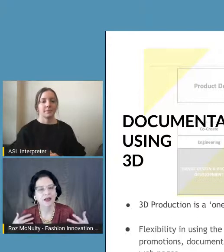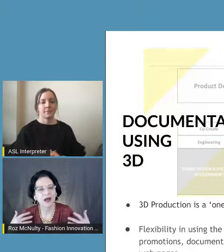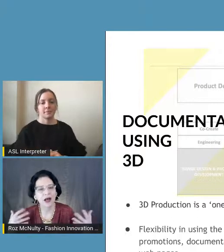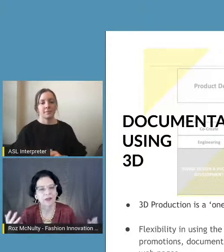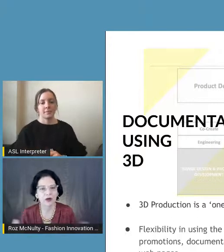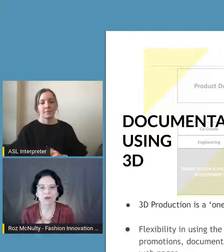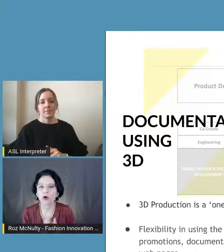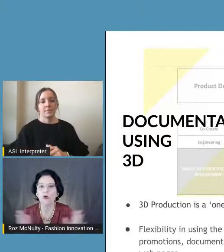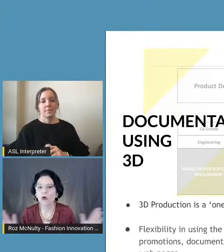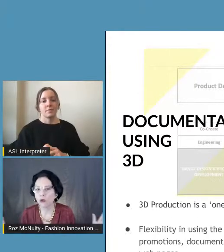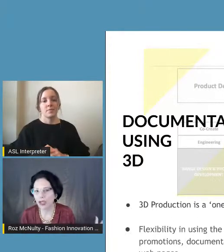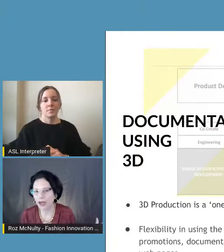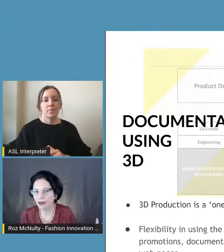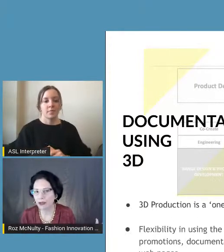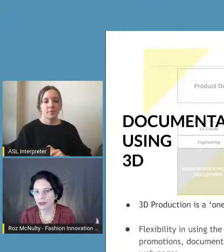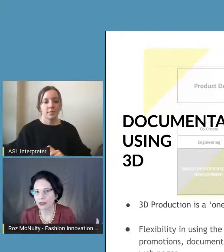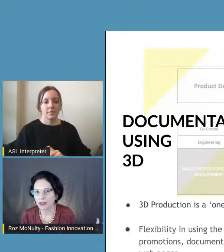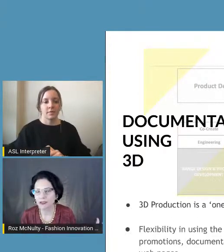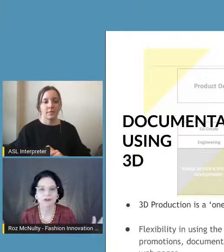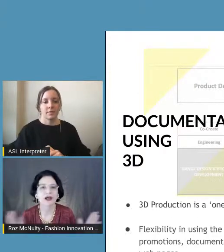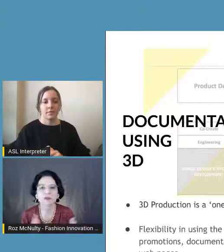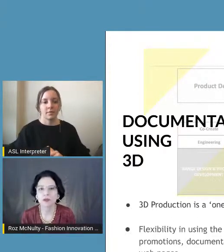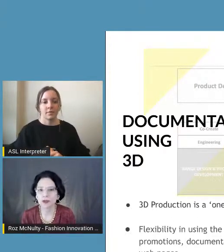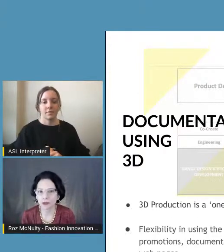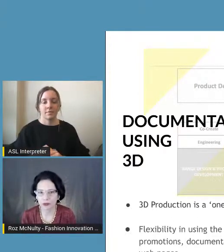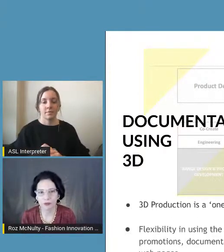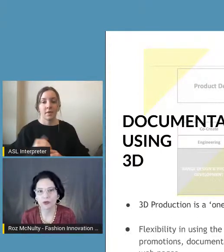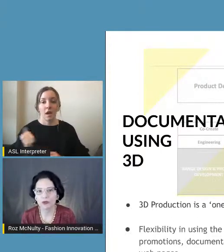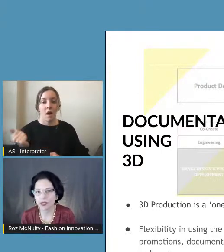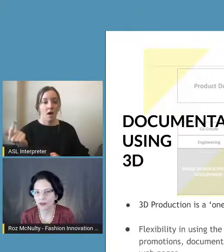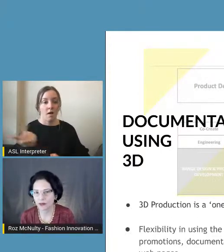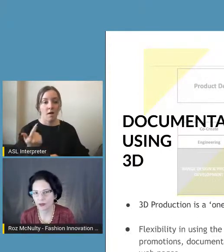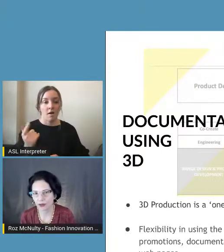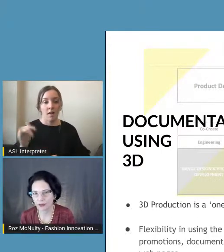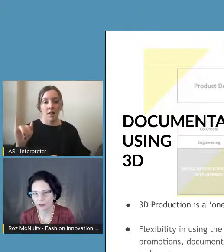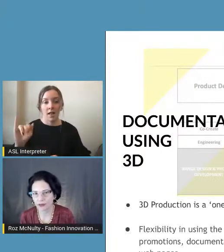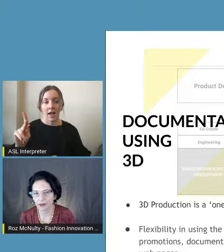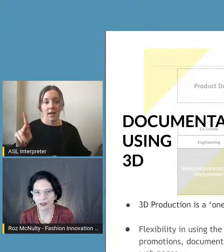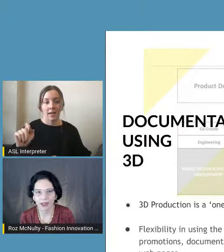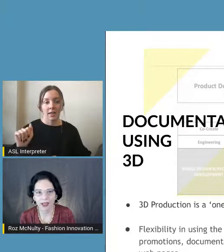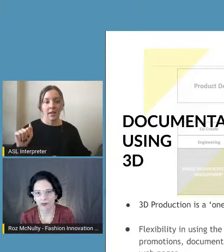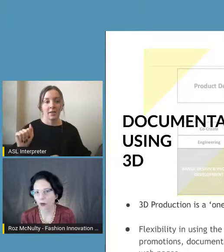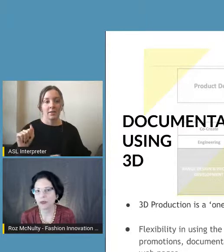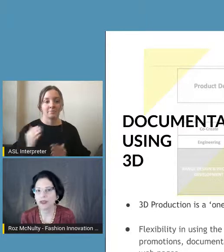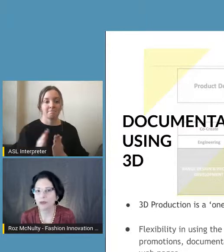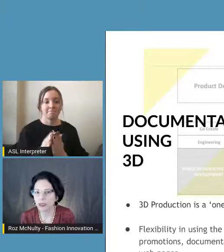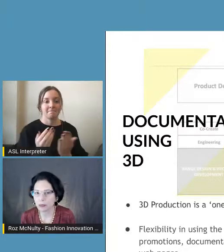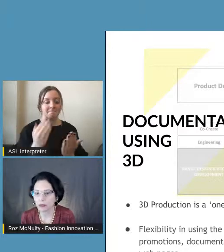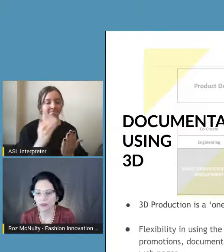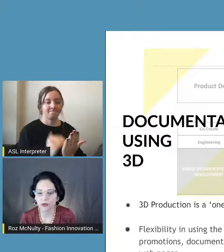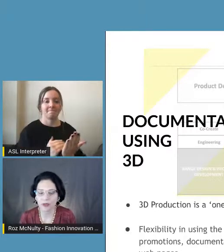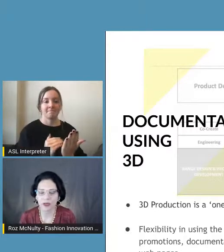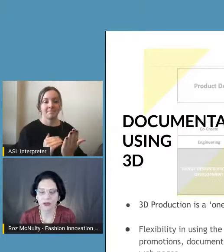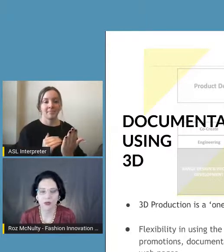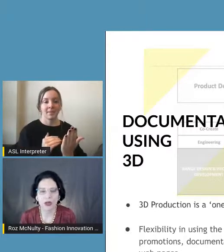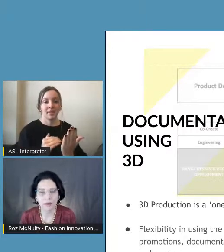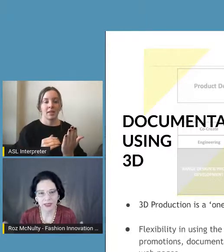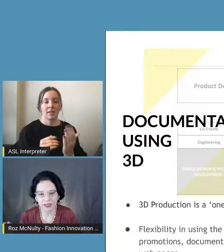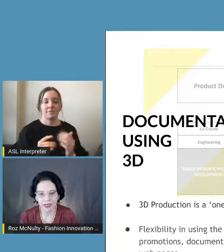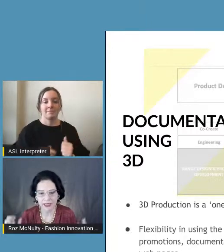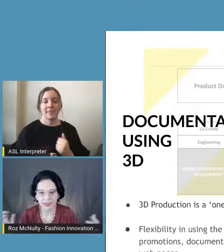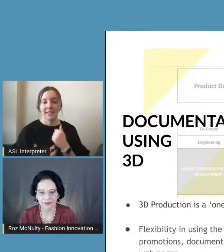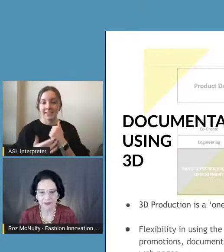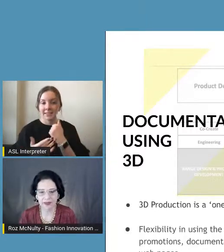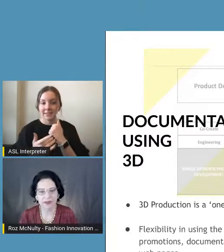animation, the whole catalog is done with computer-aided design. It's only the people, they're real.